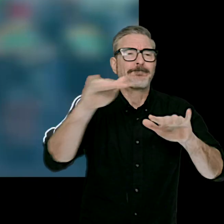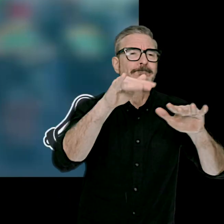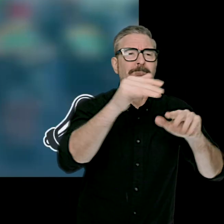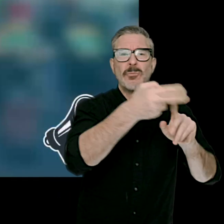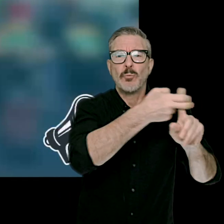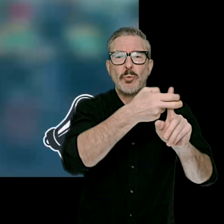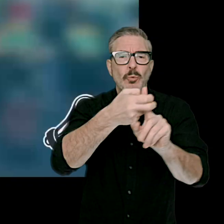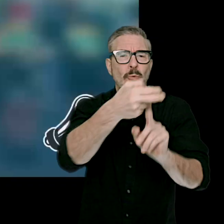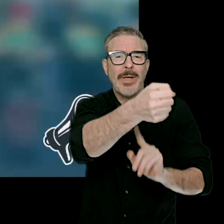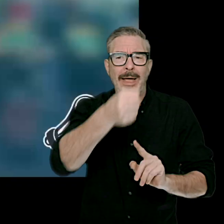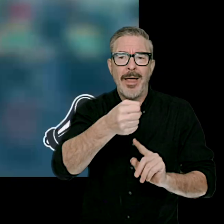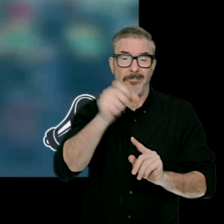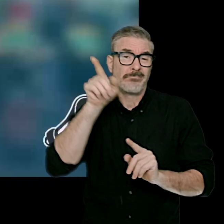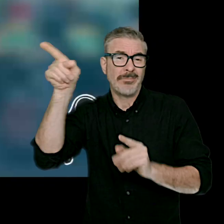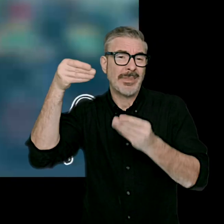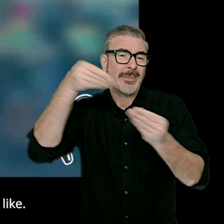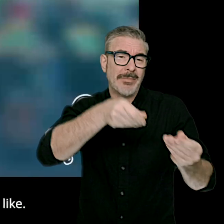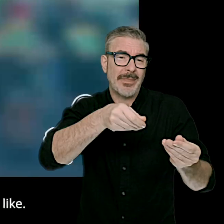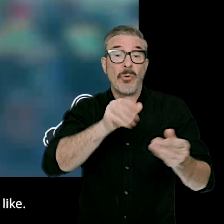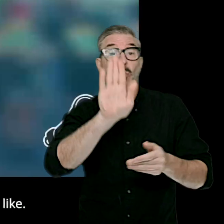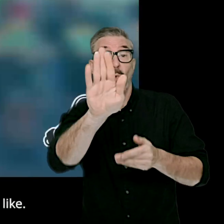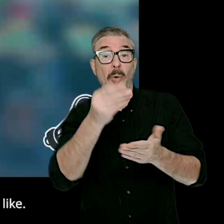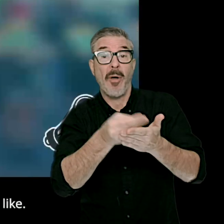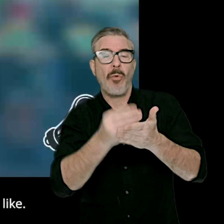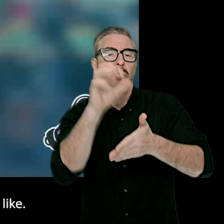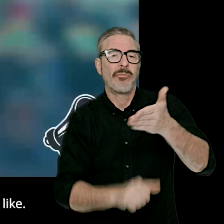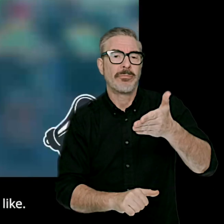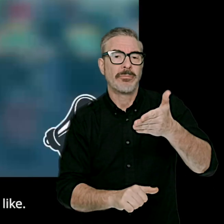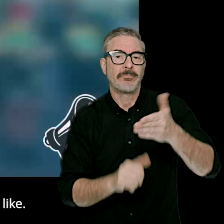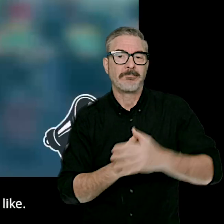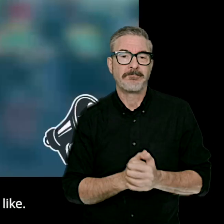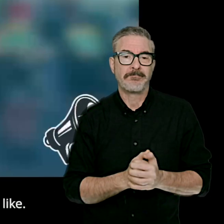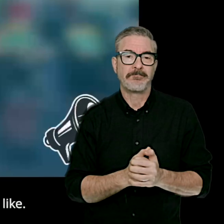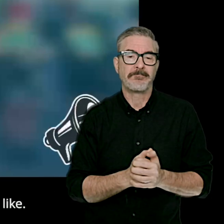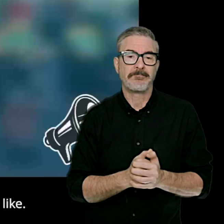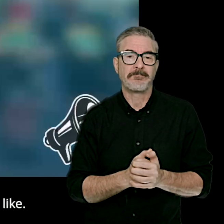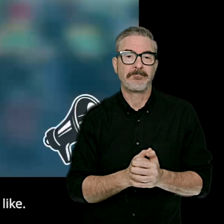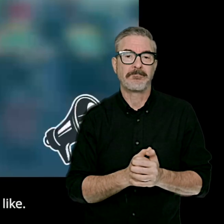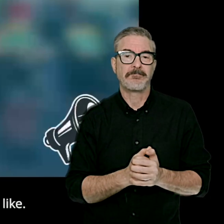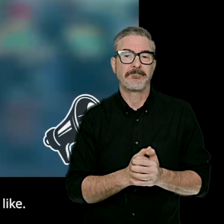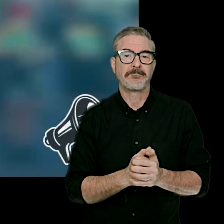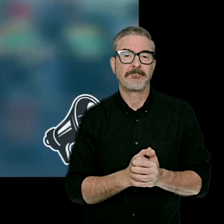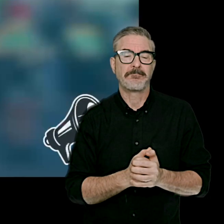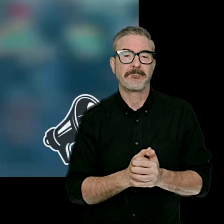cost. These are some examples of what unauthorized deductions looks like.